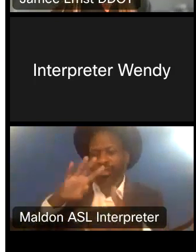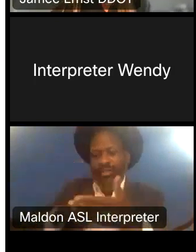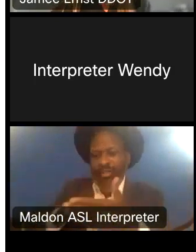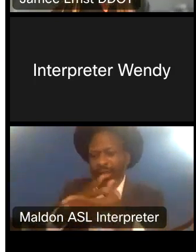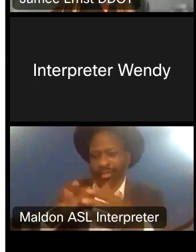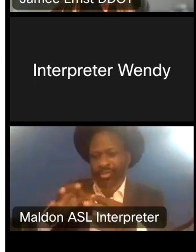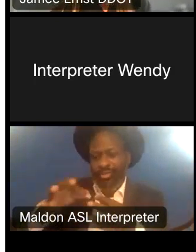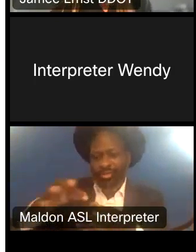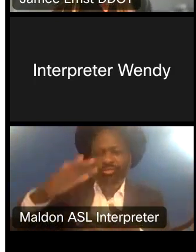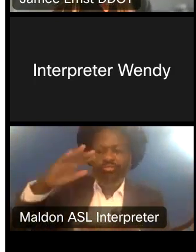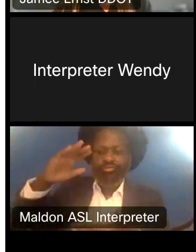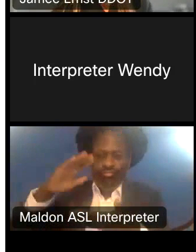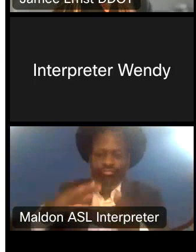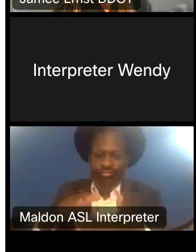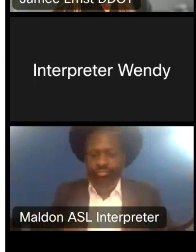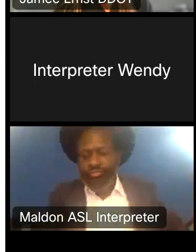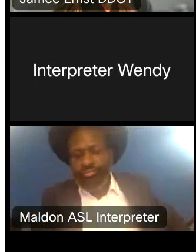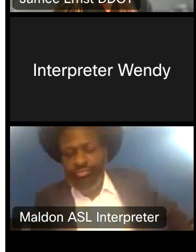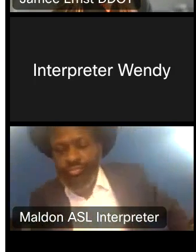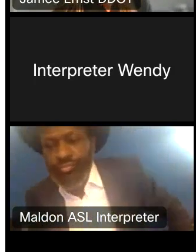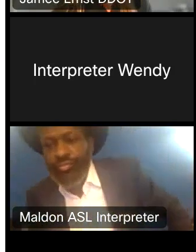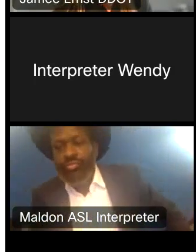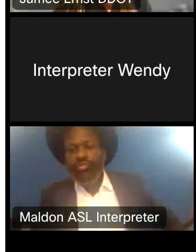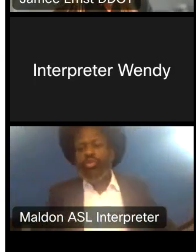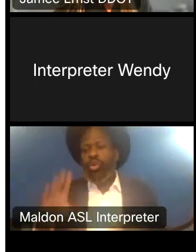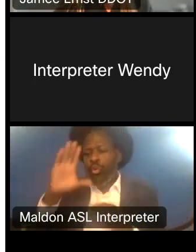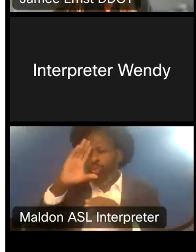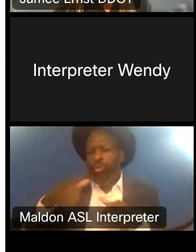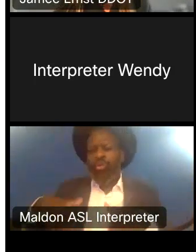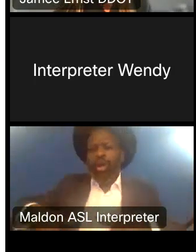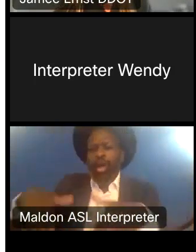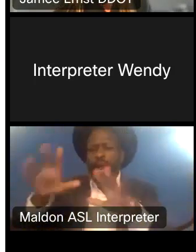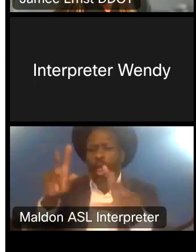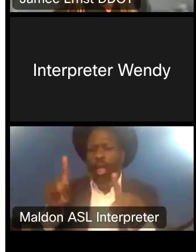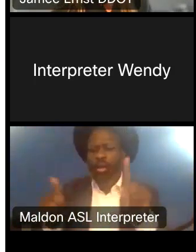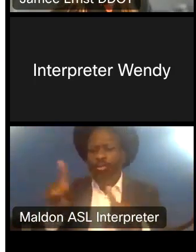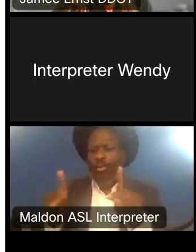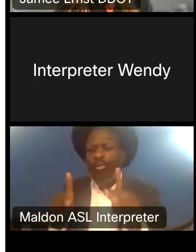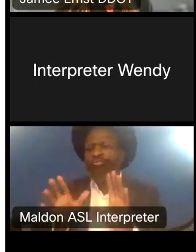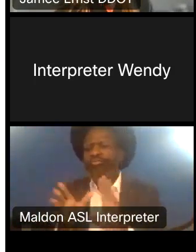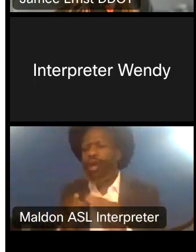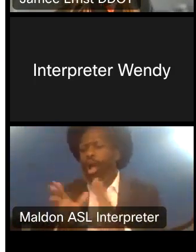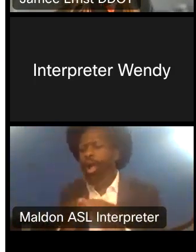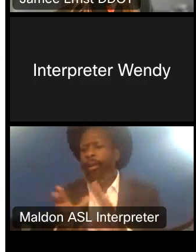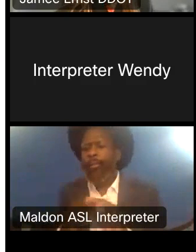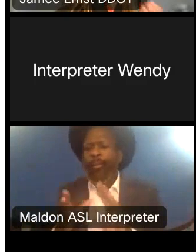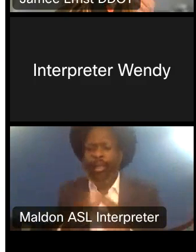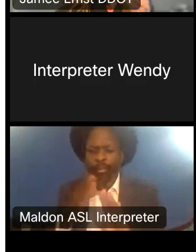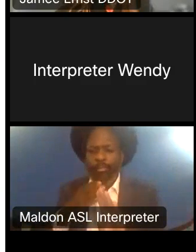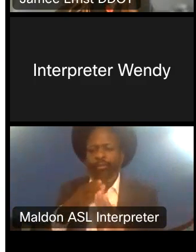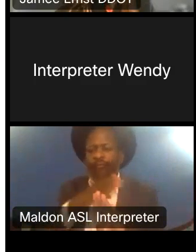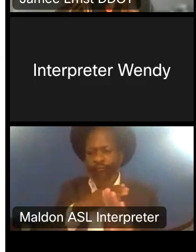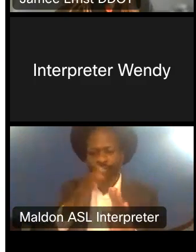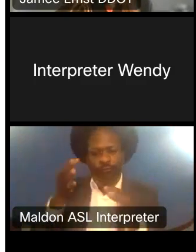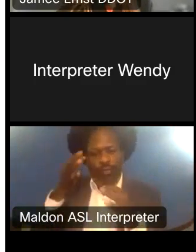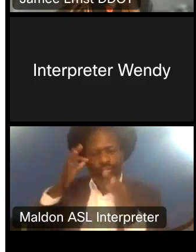we will be taking comment on both alternatives prior to making a decision and moving forward with the project. So we'd like to hear your